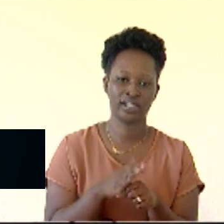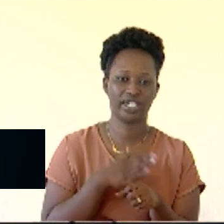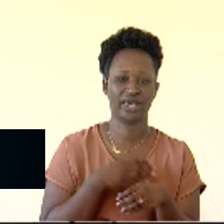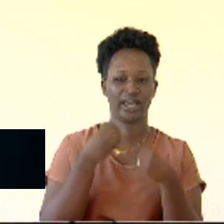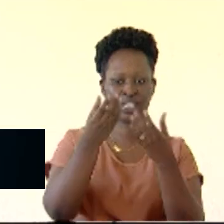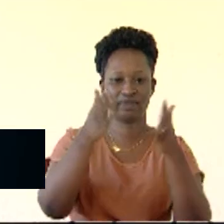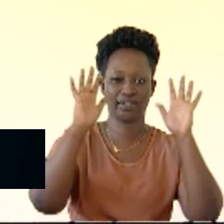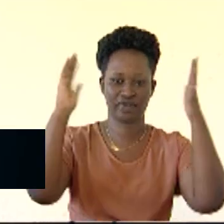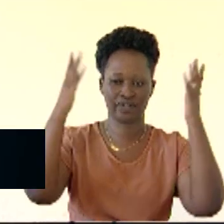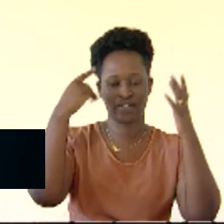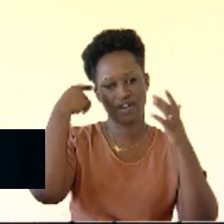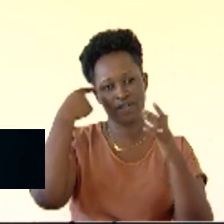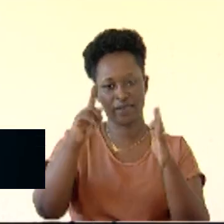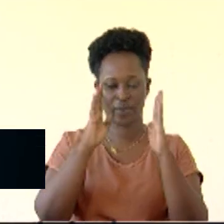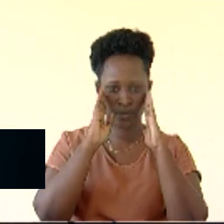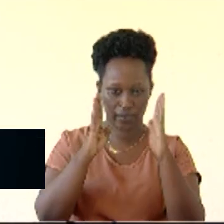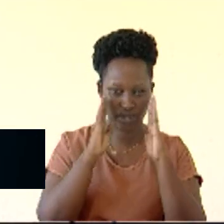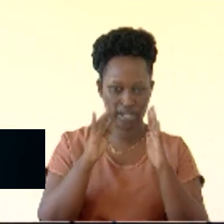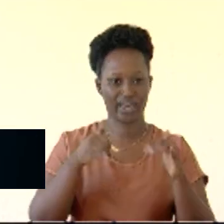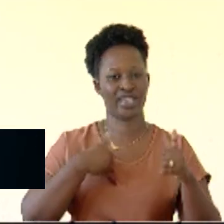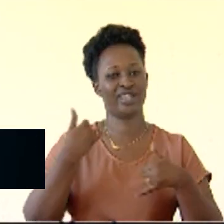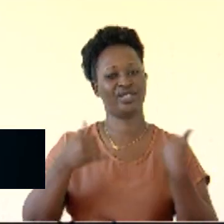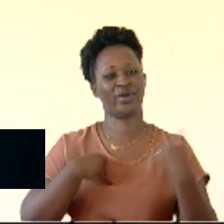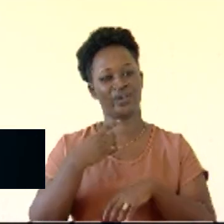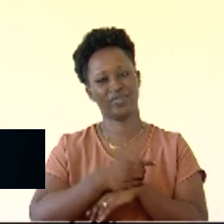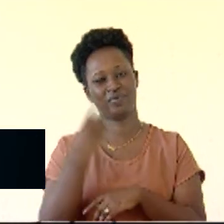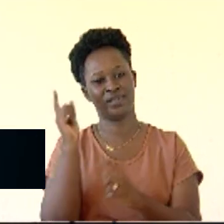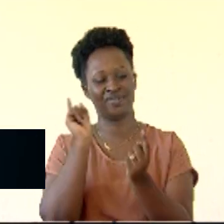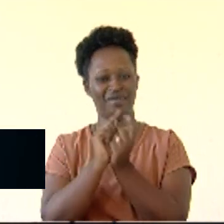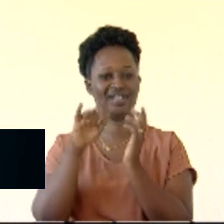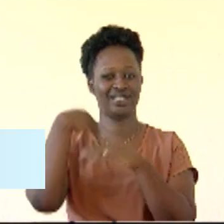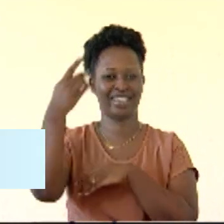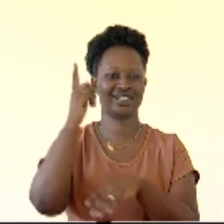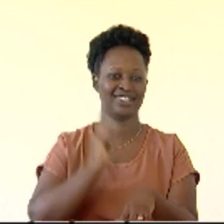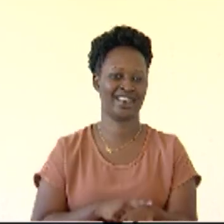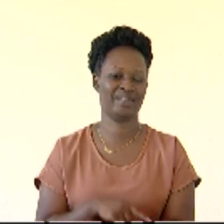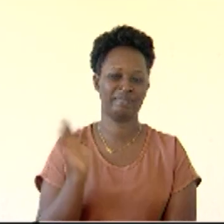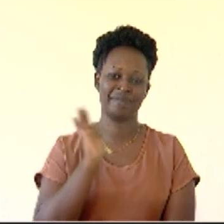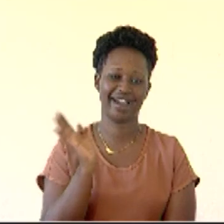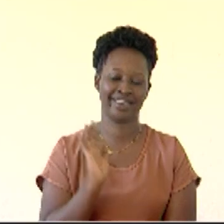bravo for being with me in my lesson. Enjoy the rest of the day and see you next time. Bye.